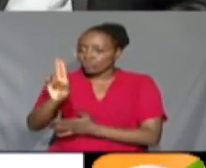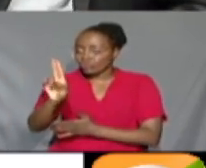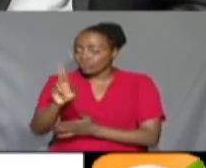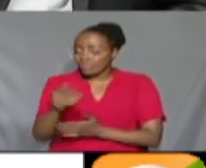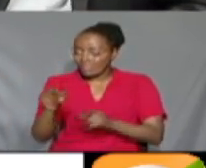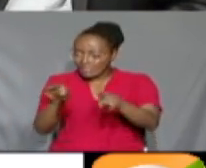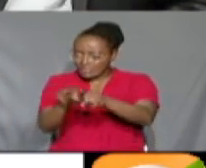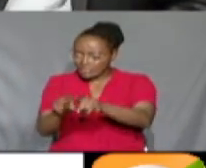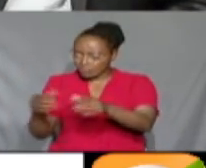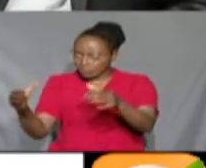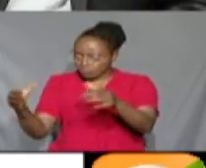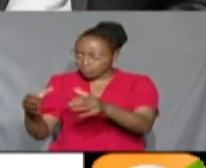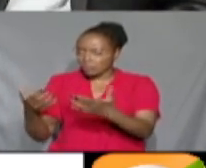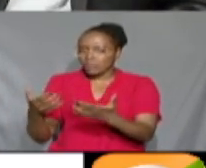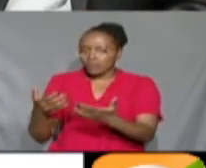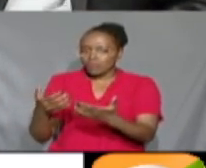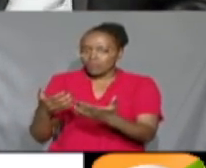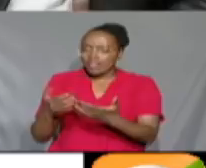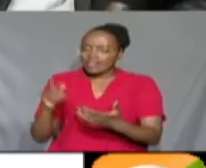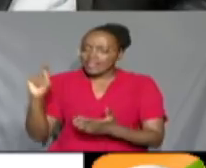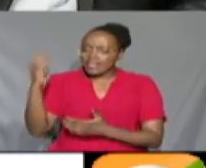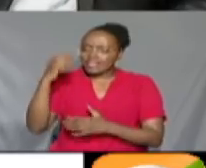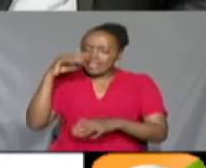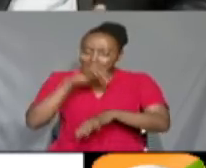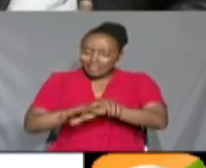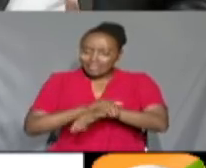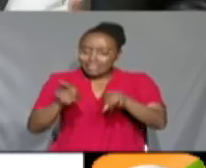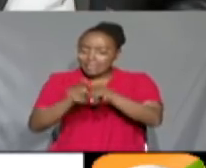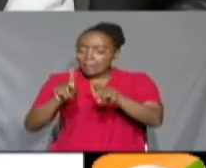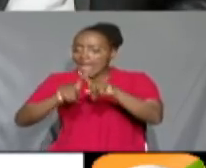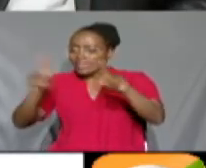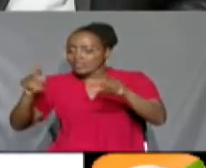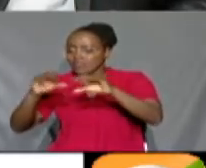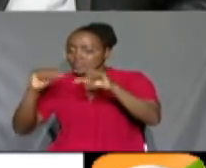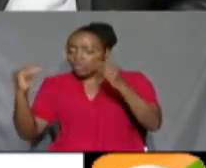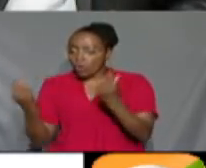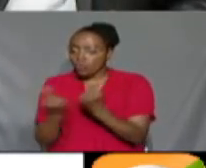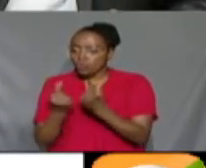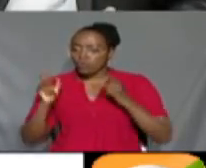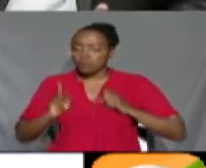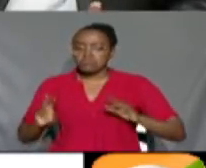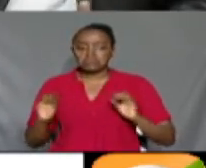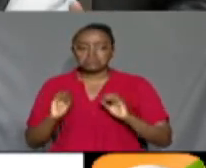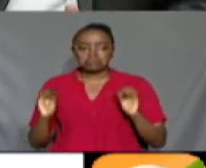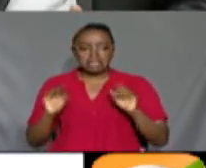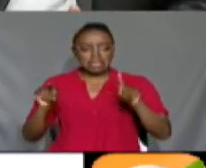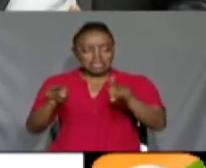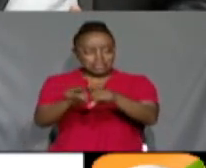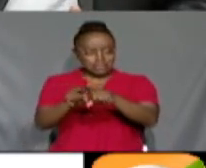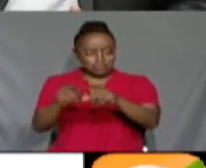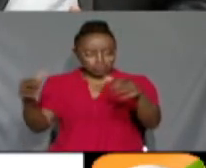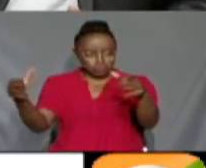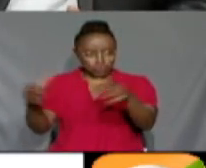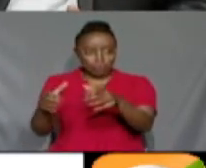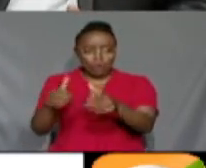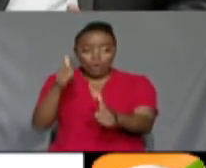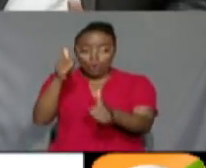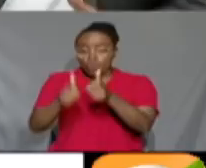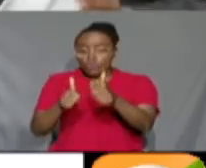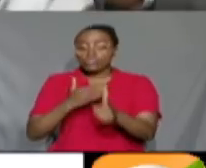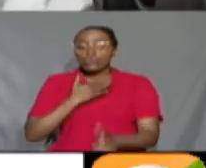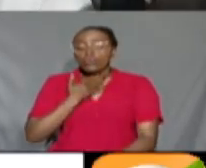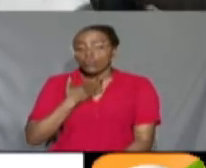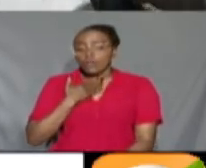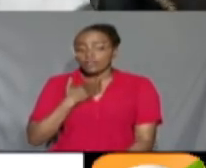task force that is engaging Kenyans again. It's not a different party. It's not a different group of people. What are the deliverables? It's the same task force that wants to